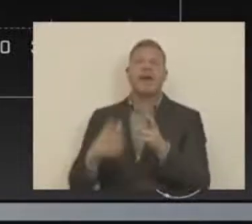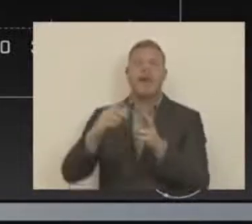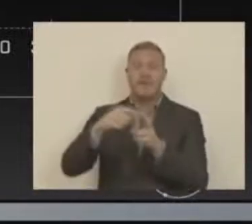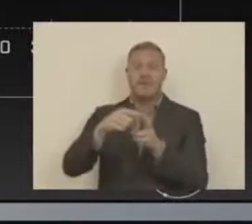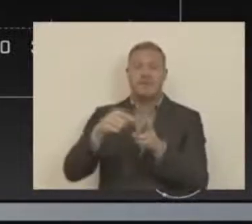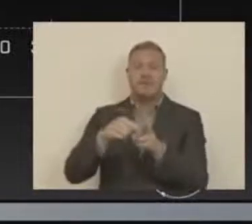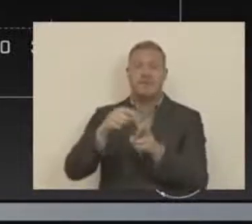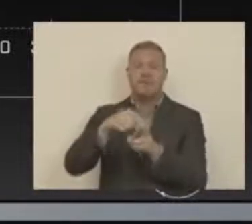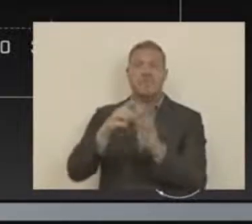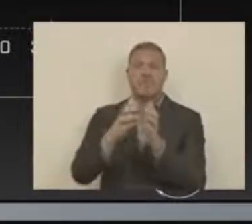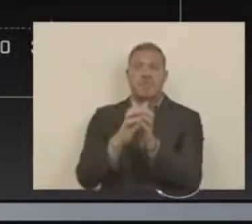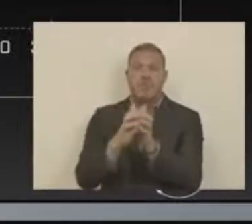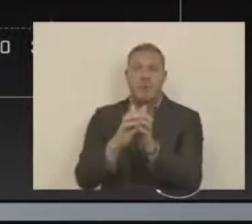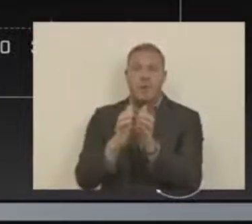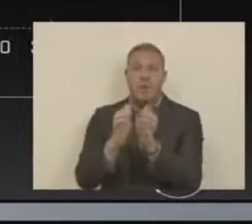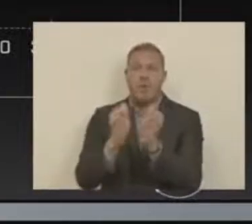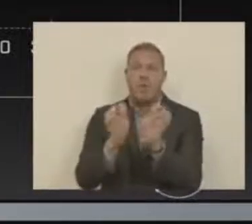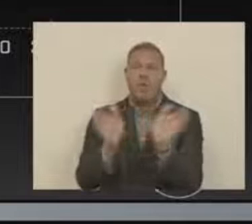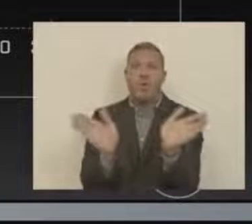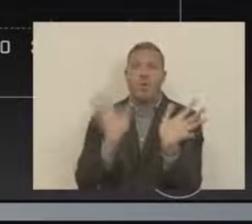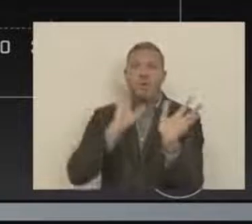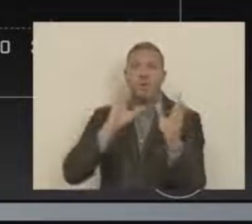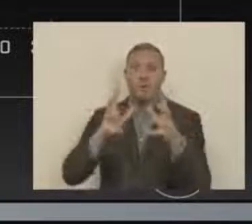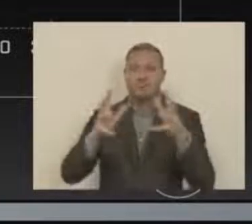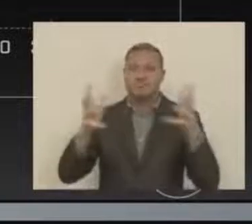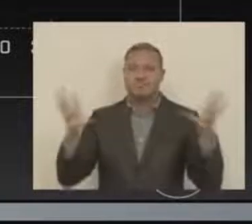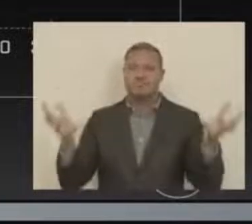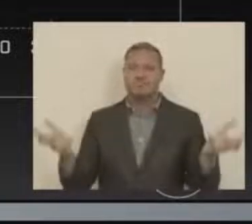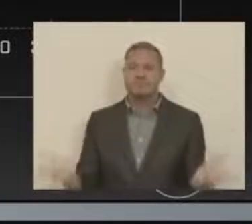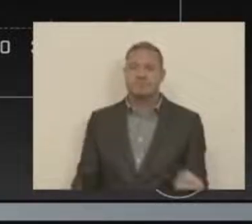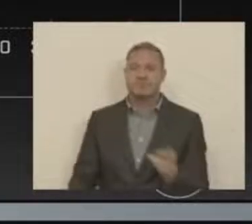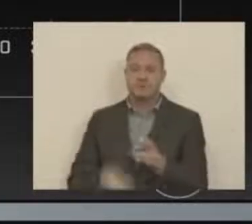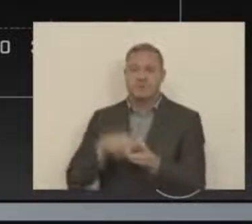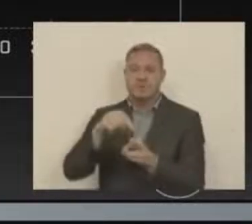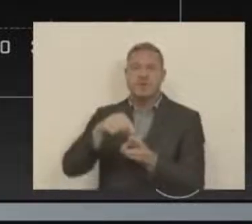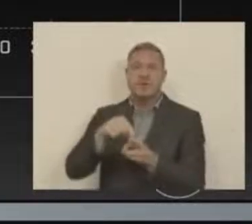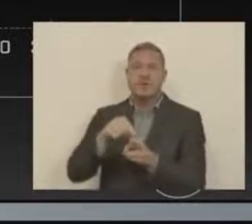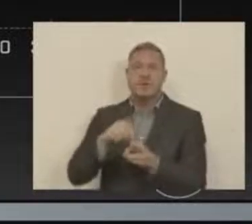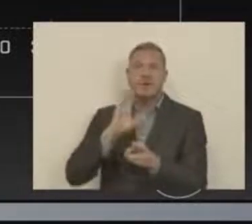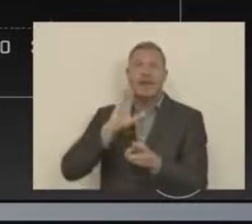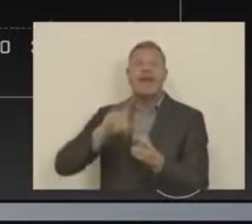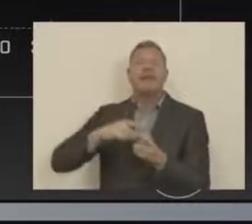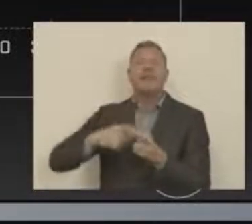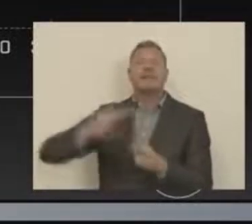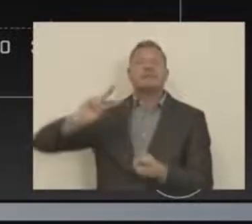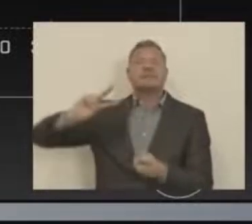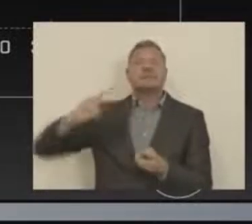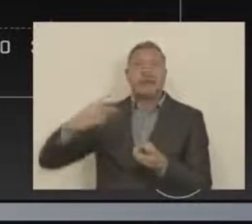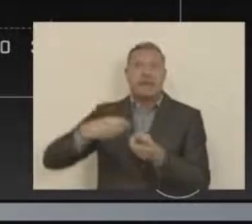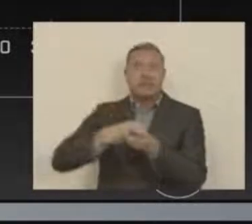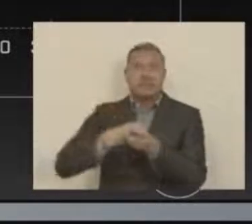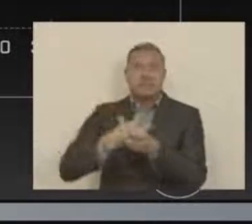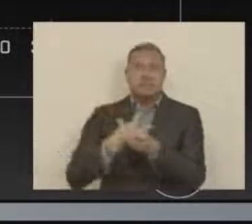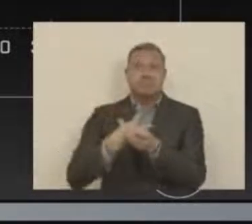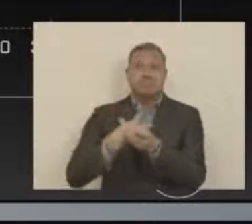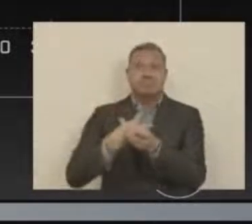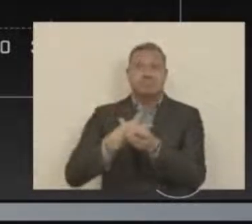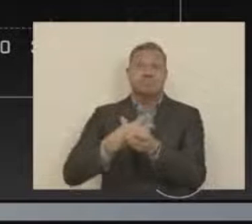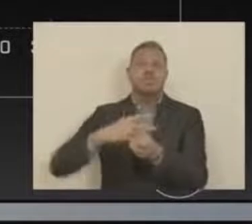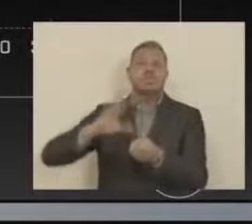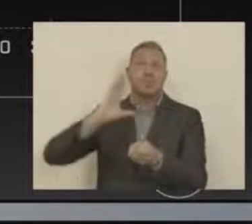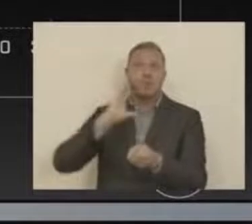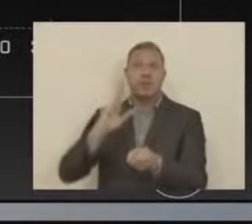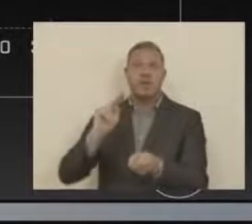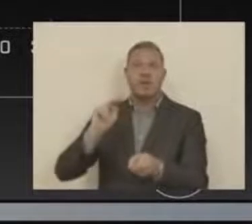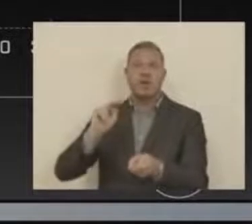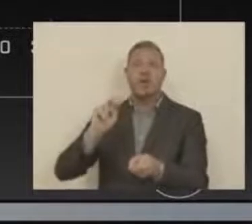fairing separation, we'll start SES-1, which is our first burn on our second stage engine, Newton 4. Newton 4 will burn for